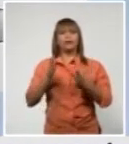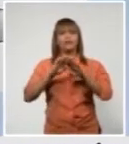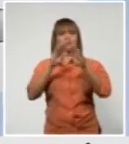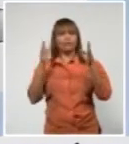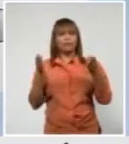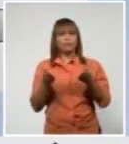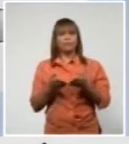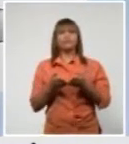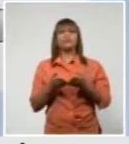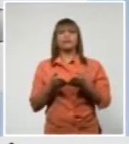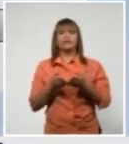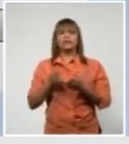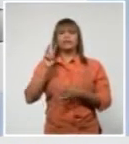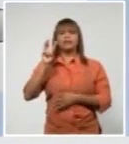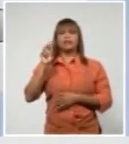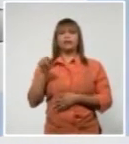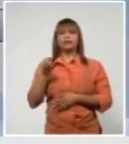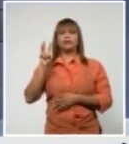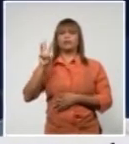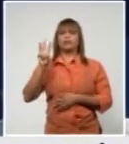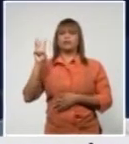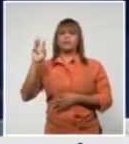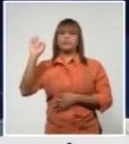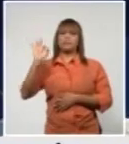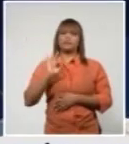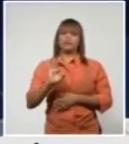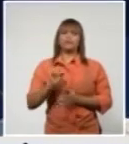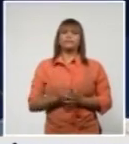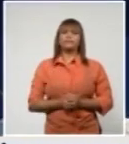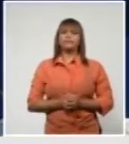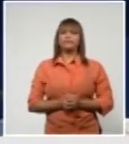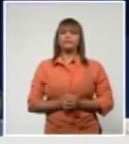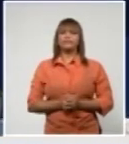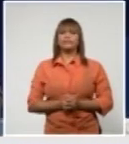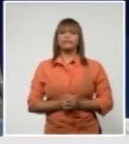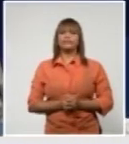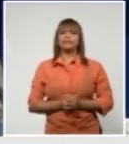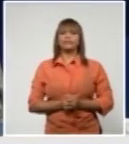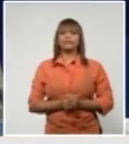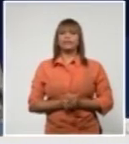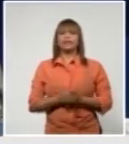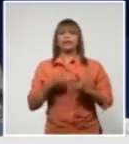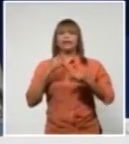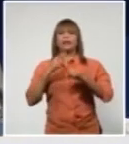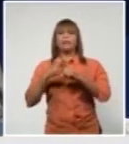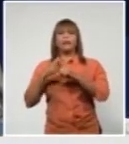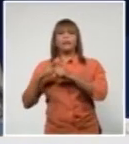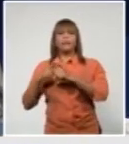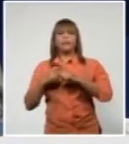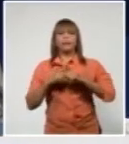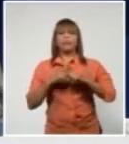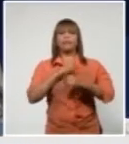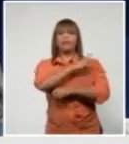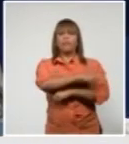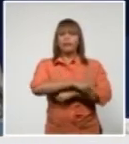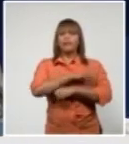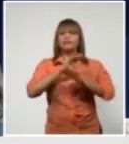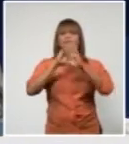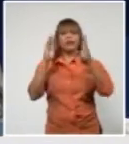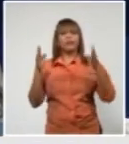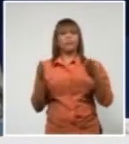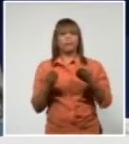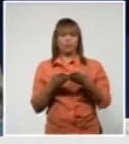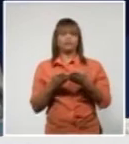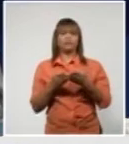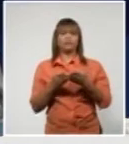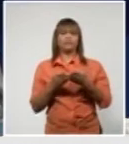560,388 and a mortality rate of 3.33%. The United States continues